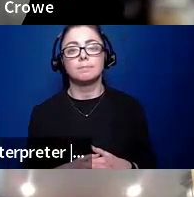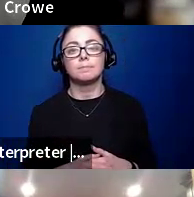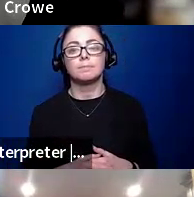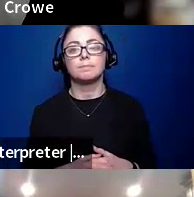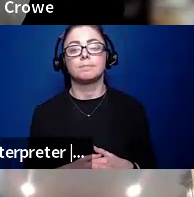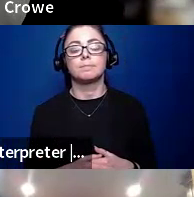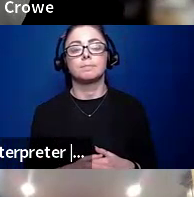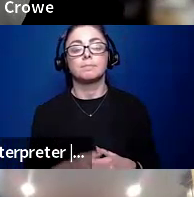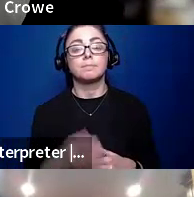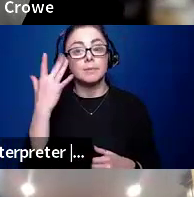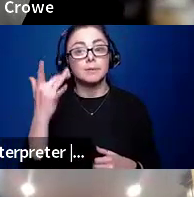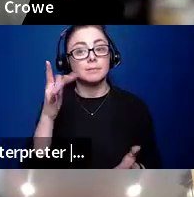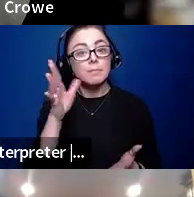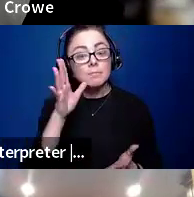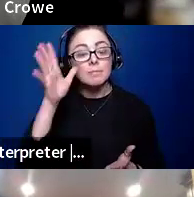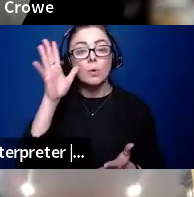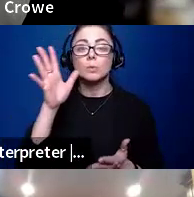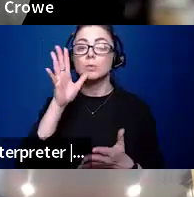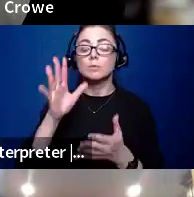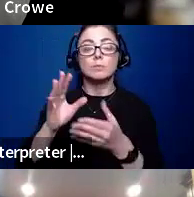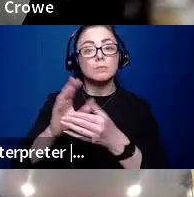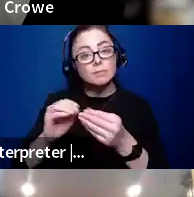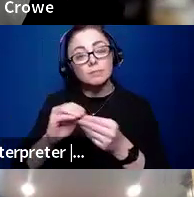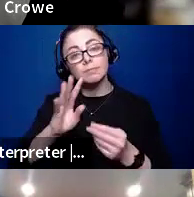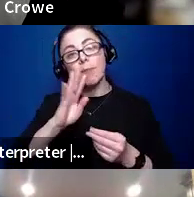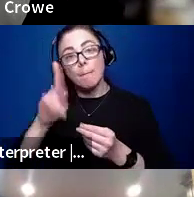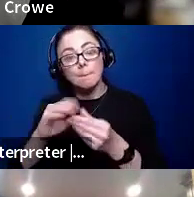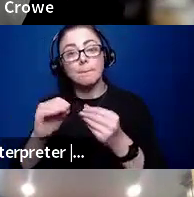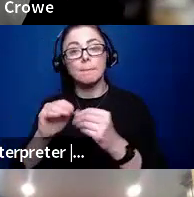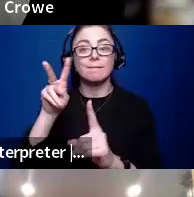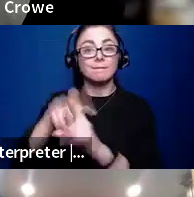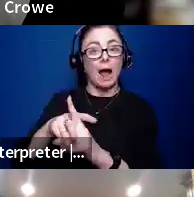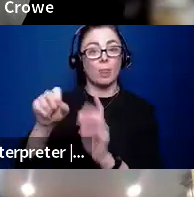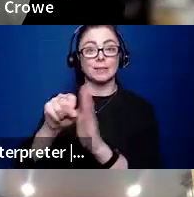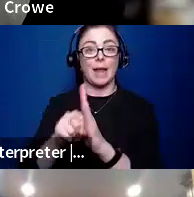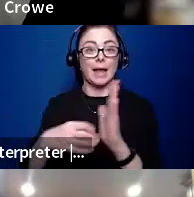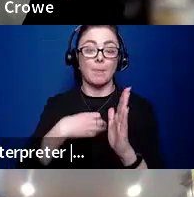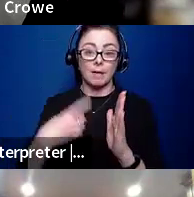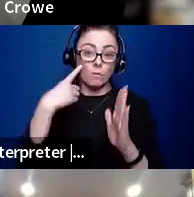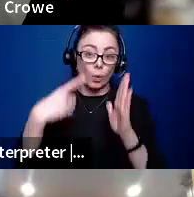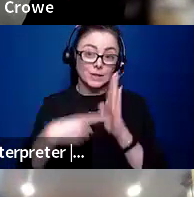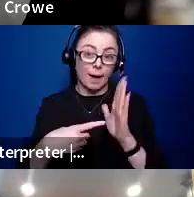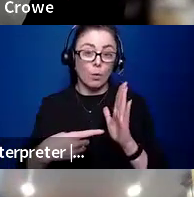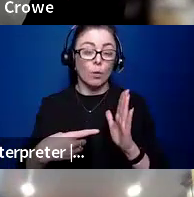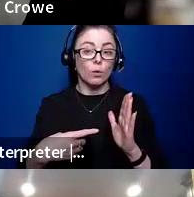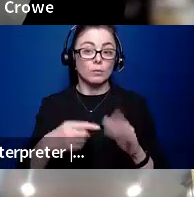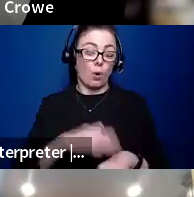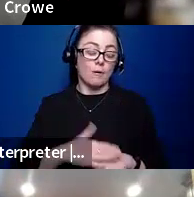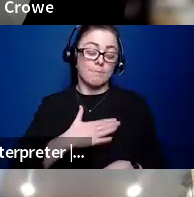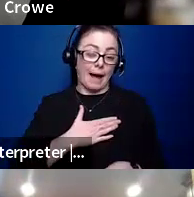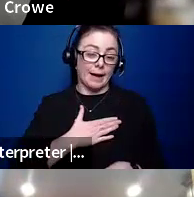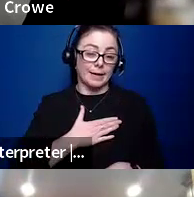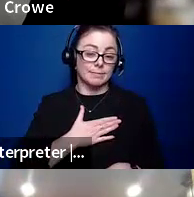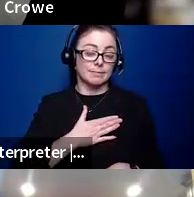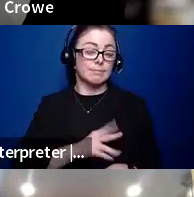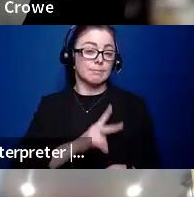Because parents that speak up and they file like state complaints because, for instance, I'll speak on my